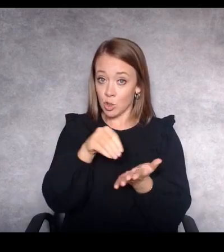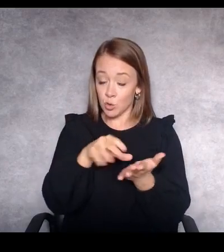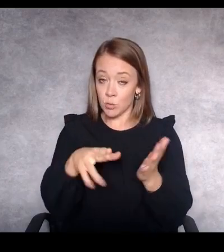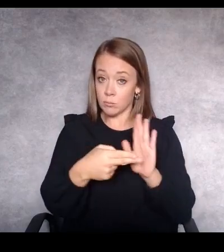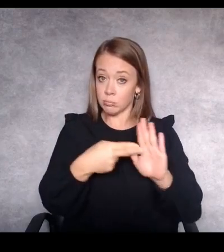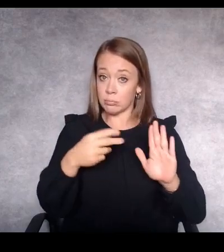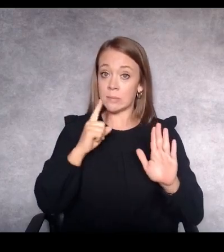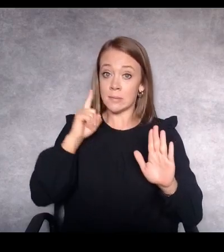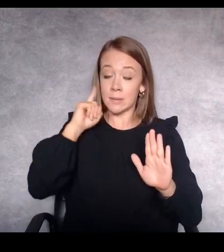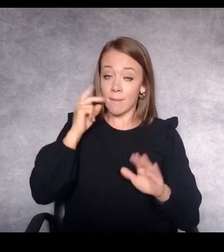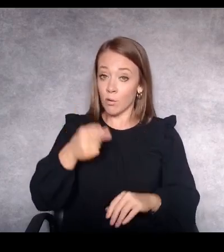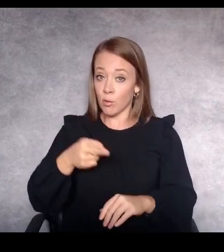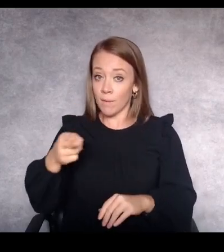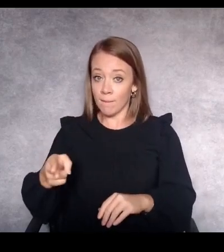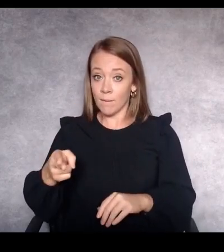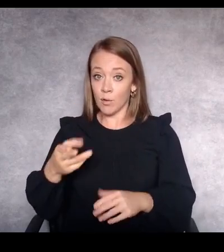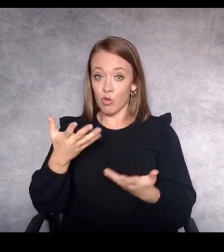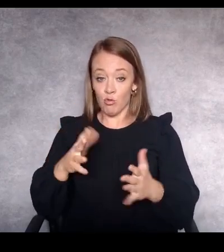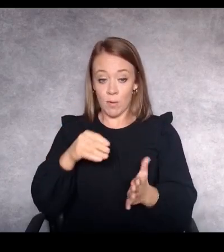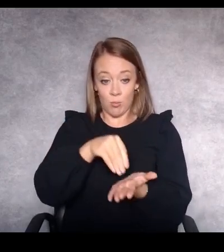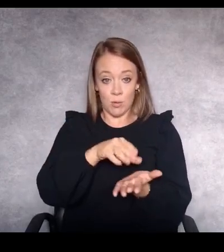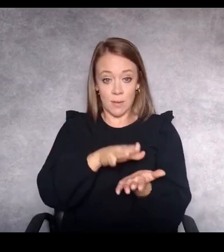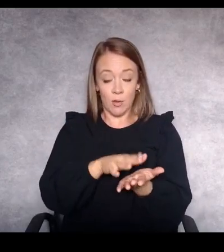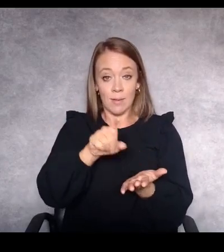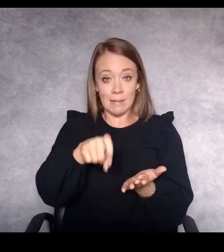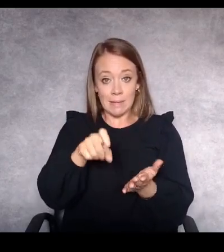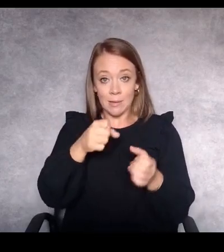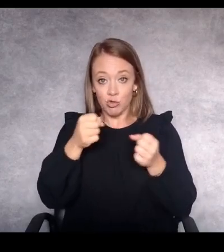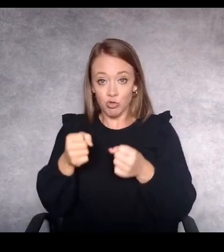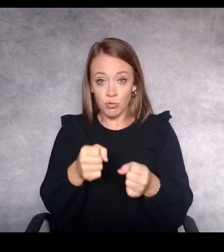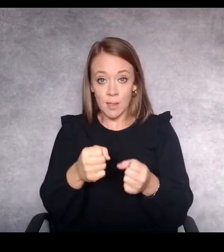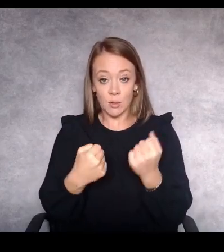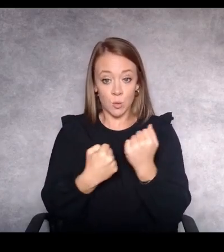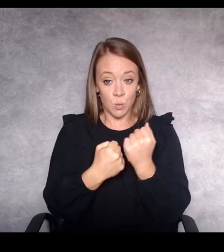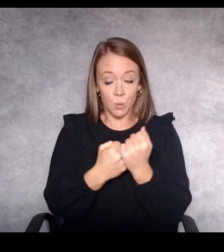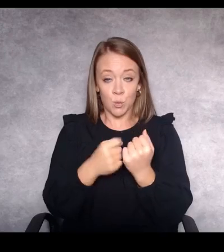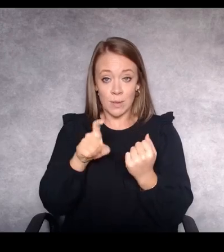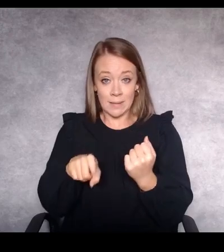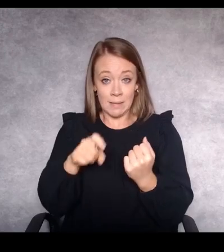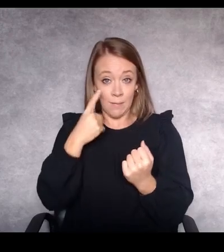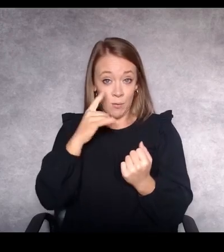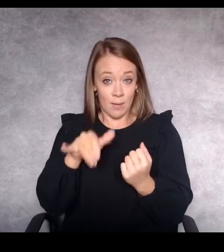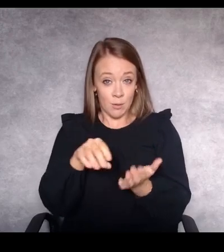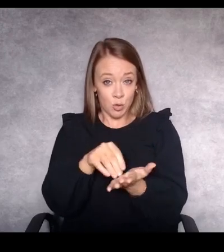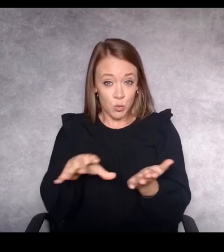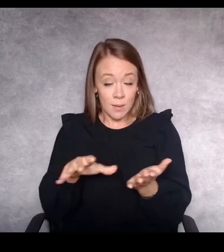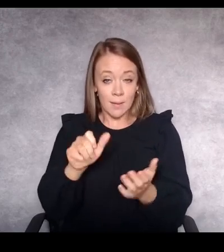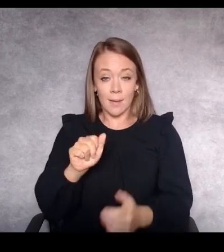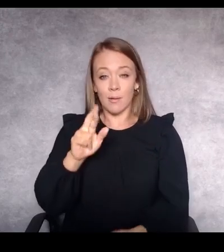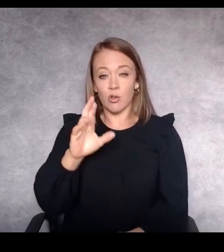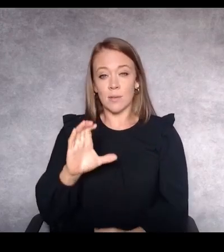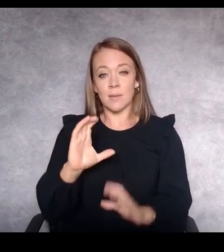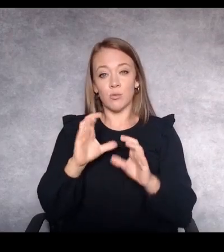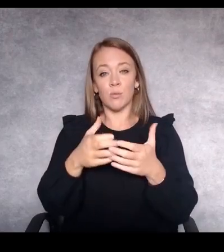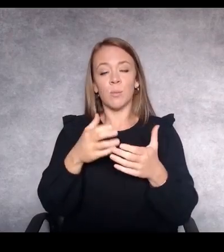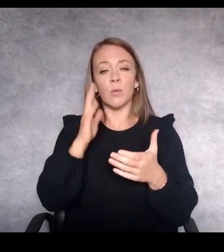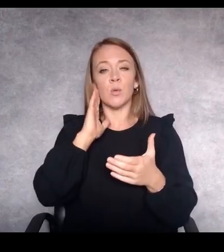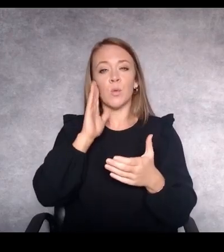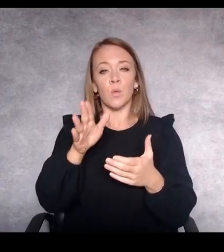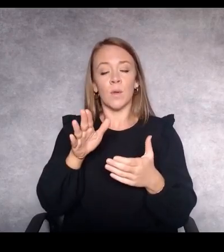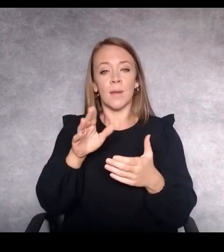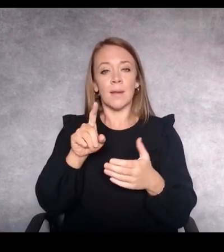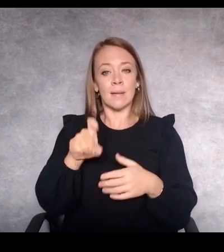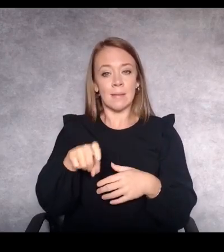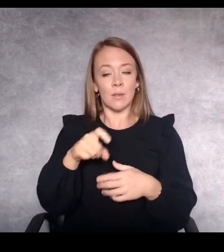hearing as a factor and has documented the needs, strategies, and supports needed, the ARC would then need to ensure